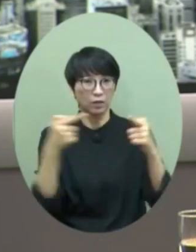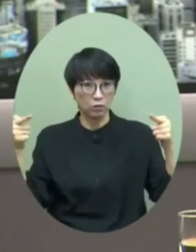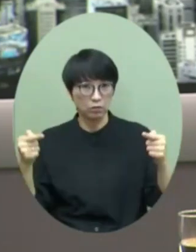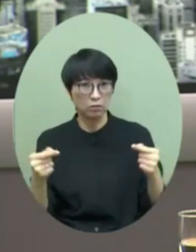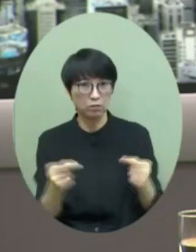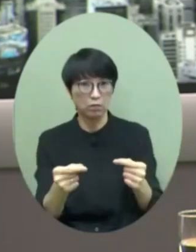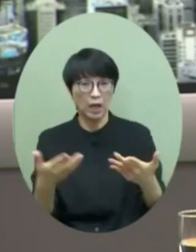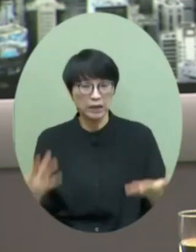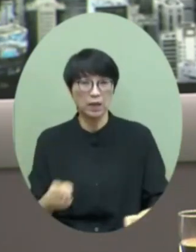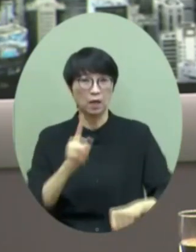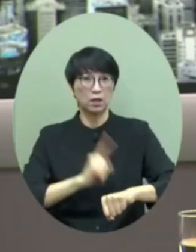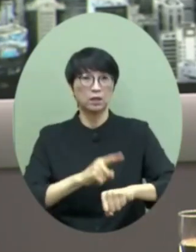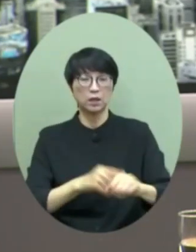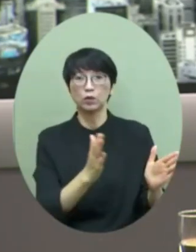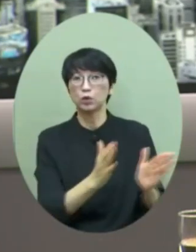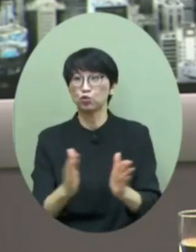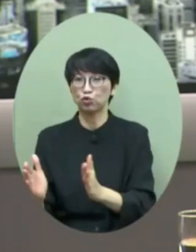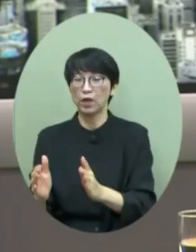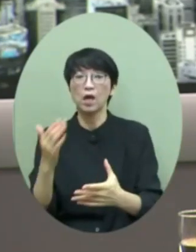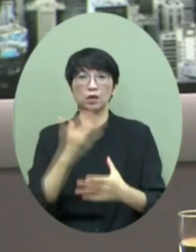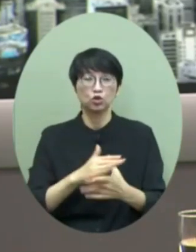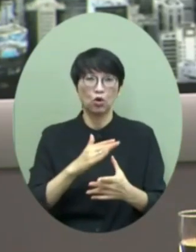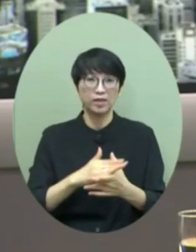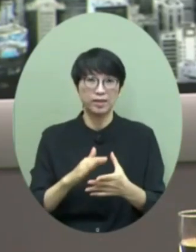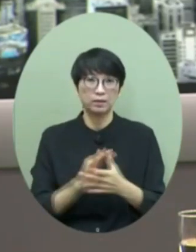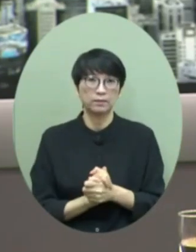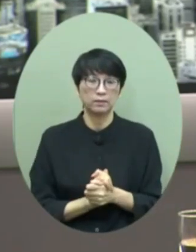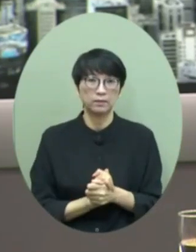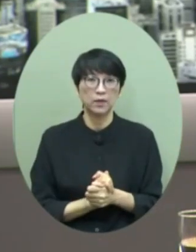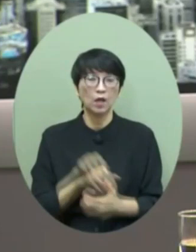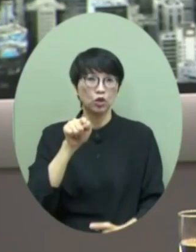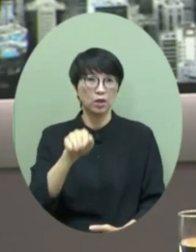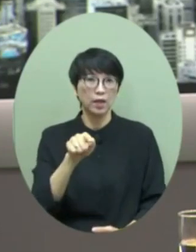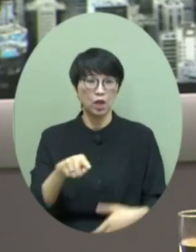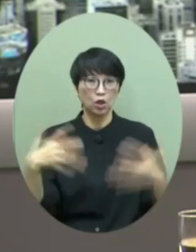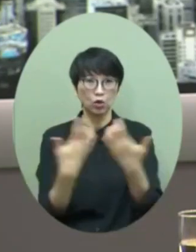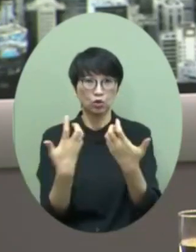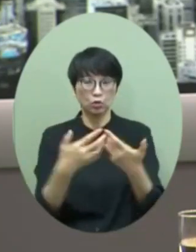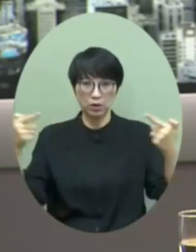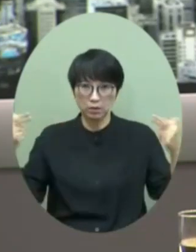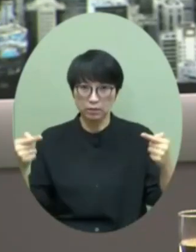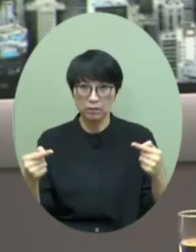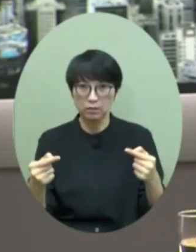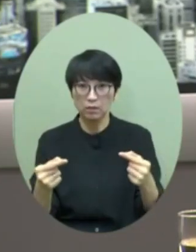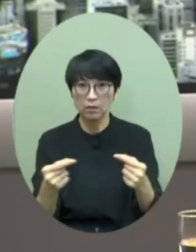that number is capped to the minimum. We want to see a zero number at the end of the day. That is what we are now